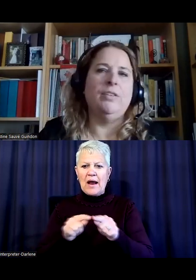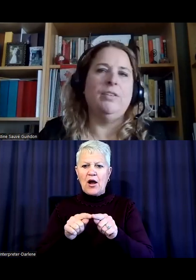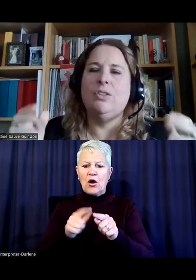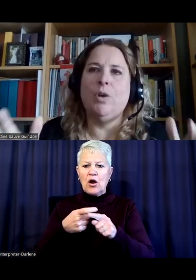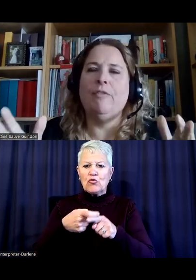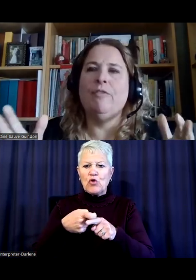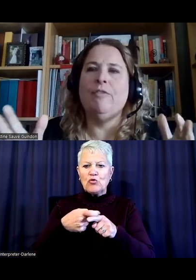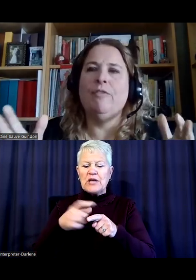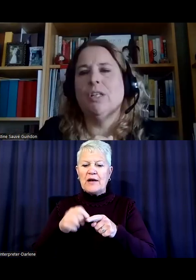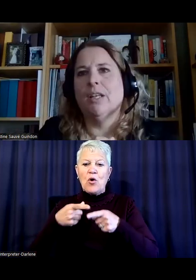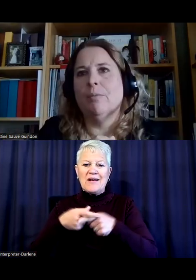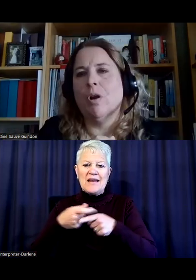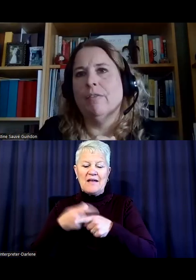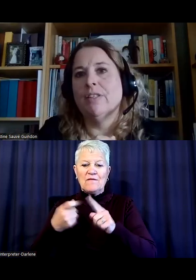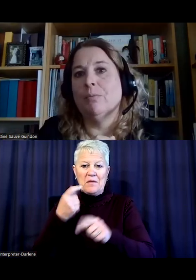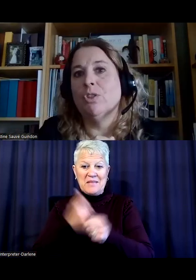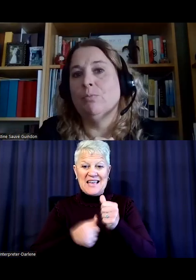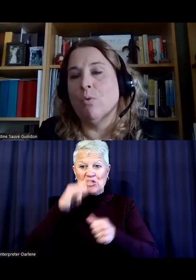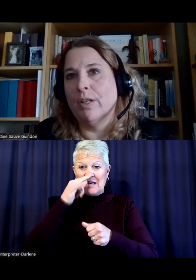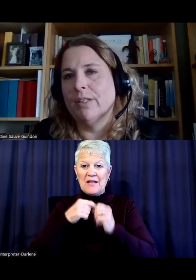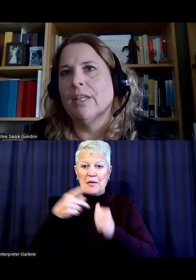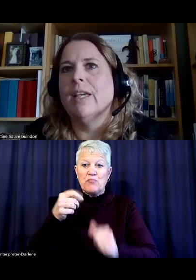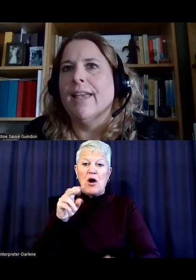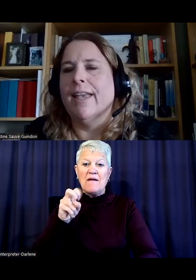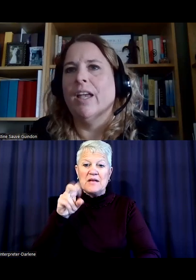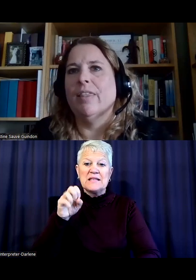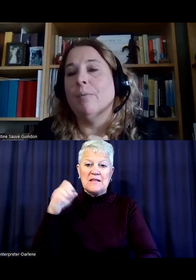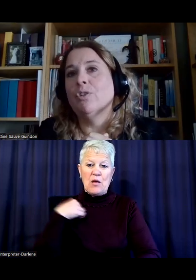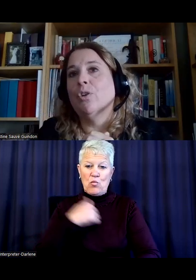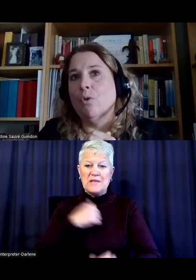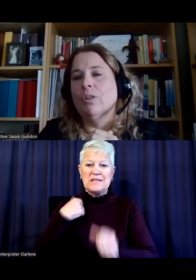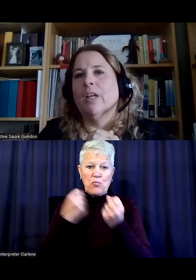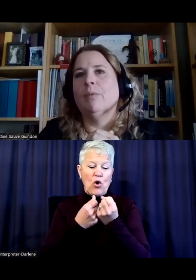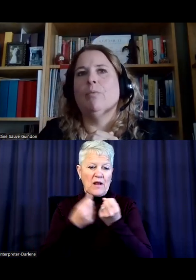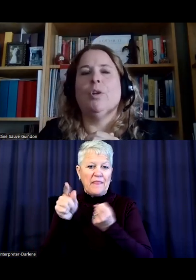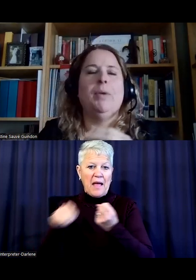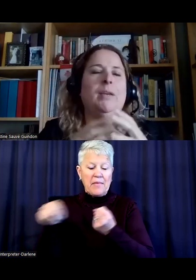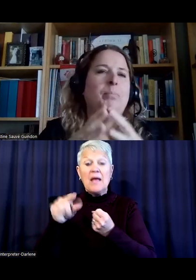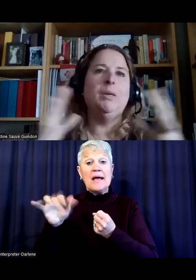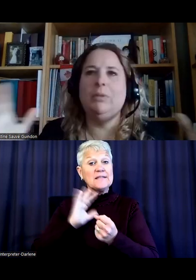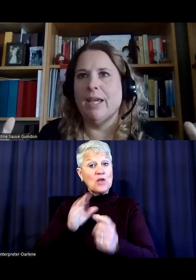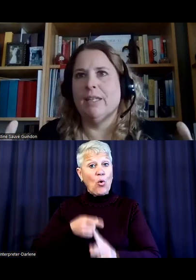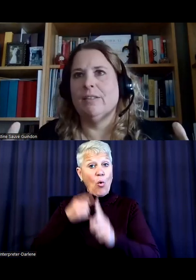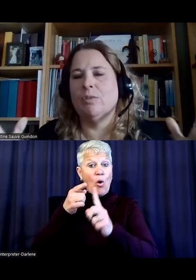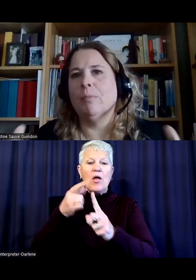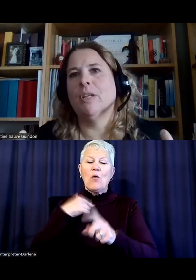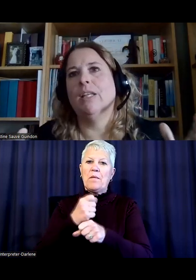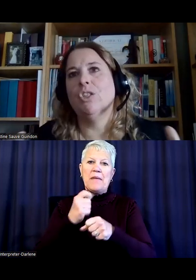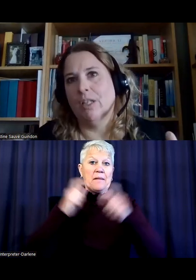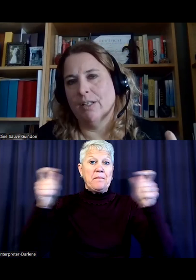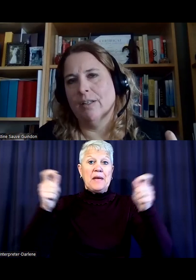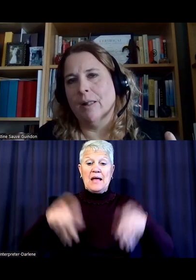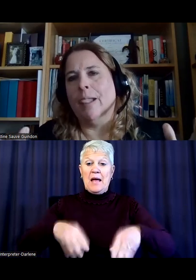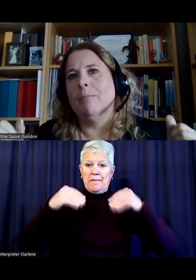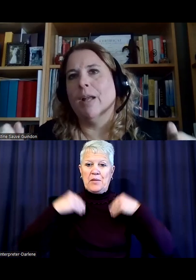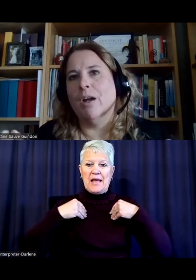crocheted or knitted square from each kid in the province that we supported. And that was our goal, and we were going to make a big blanket to represent each